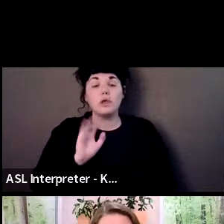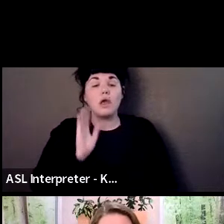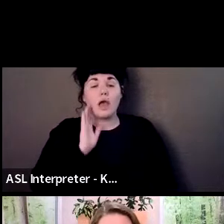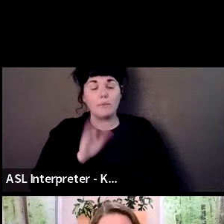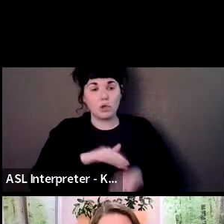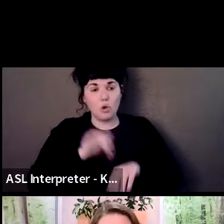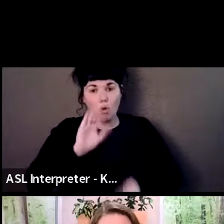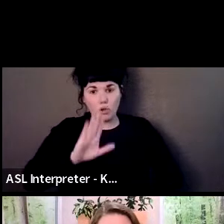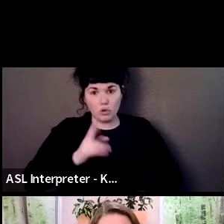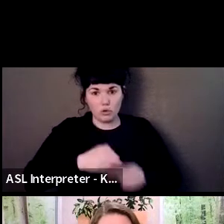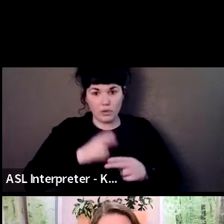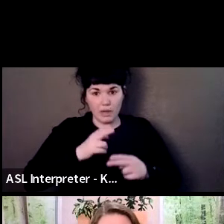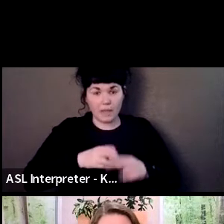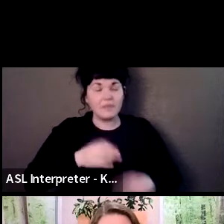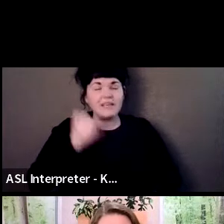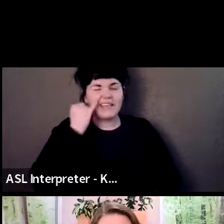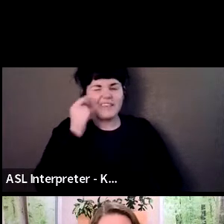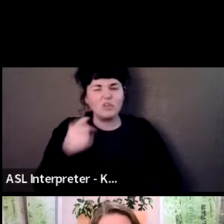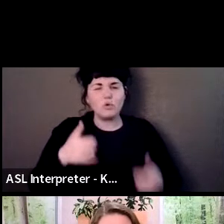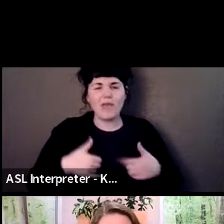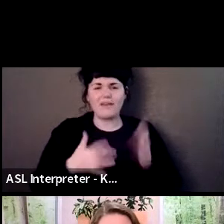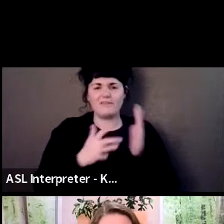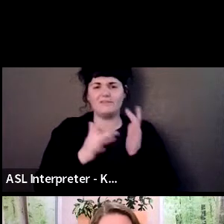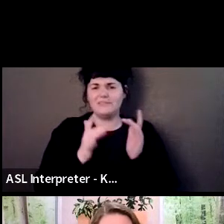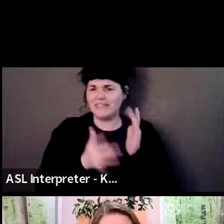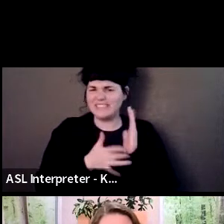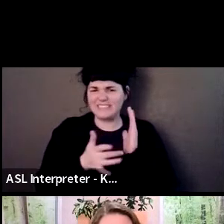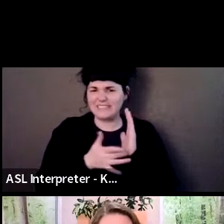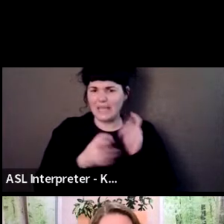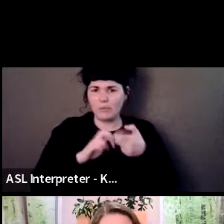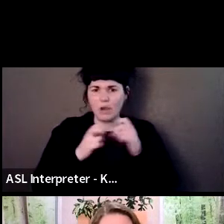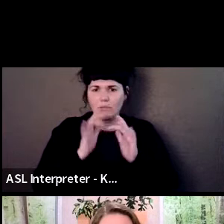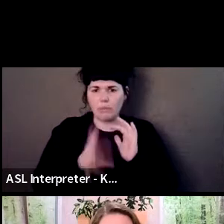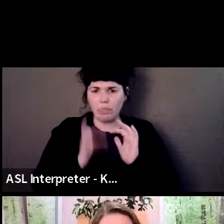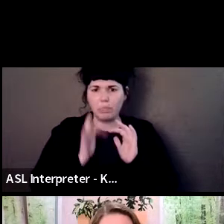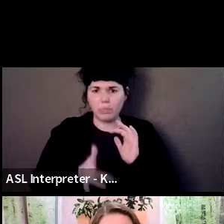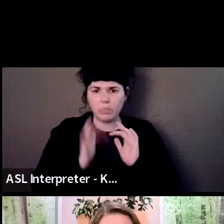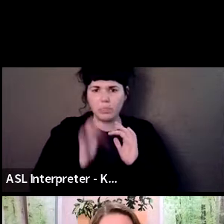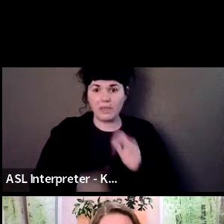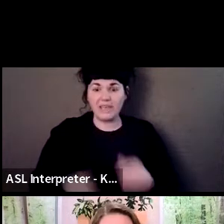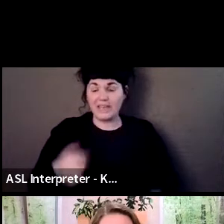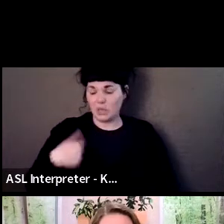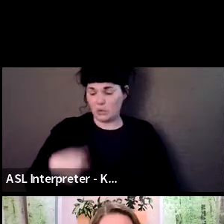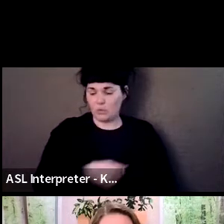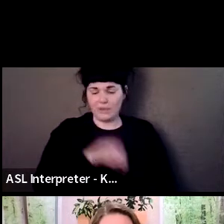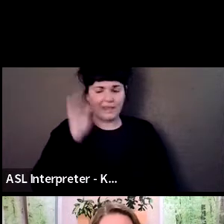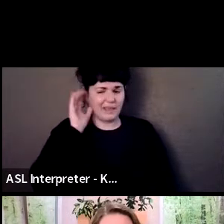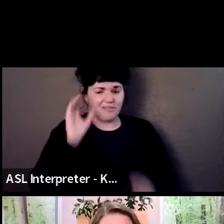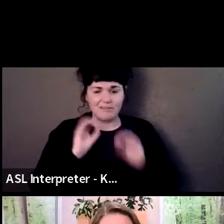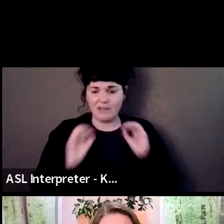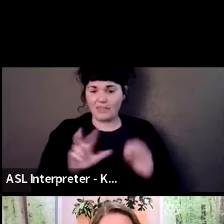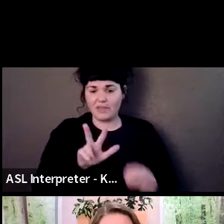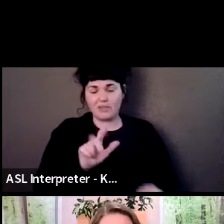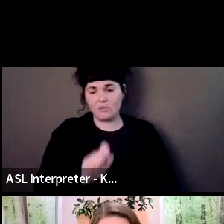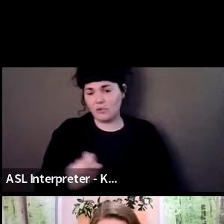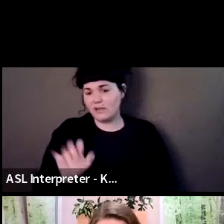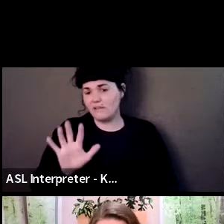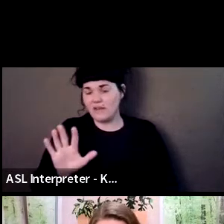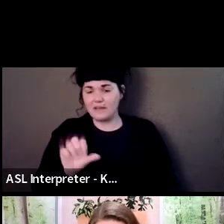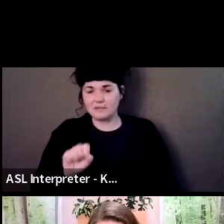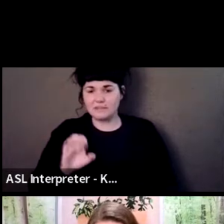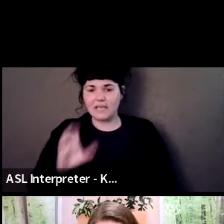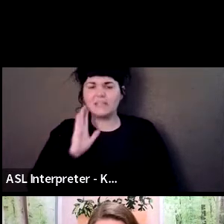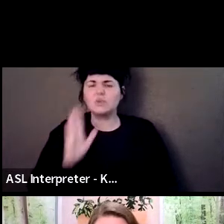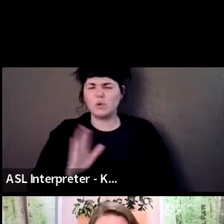Also, please note that if you experience technical or audio issues, if we do not hear from you for 3 to 5 seconds, we will move on to the next person in line and then return to you after they are